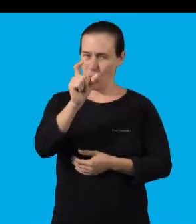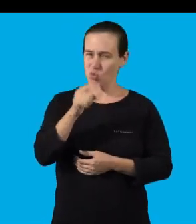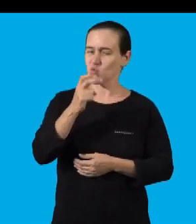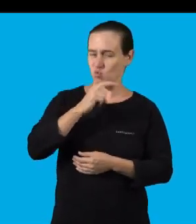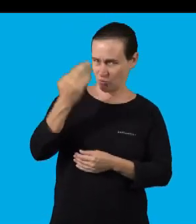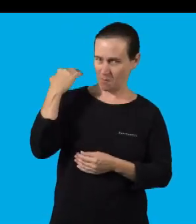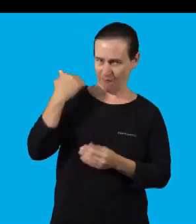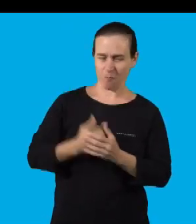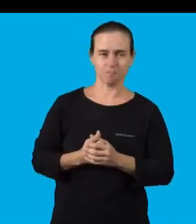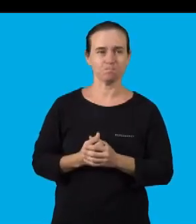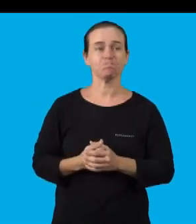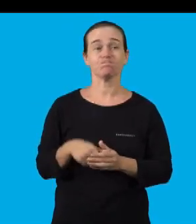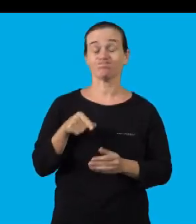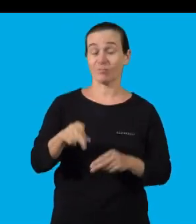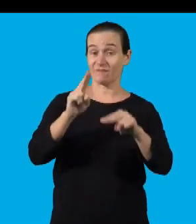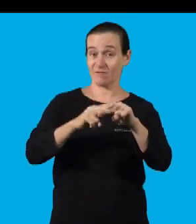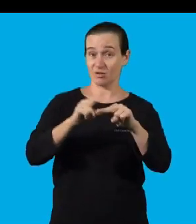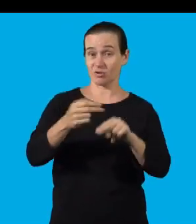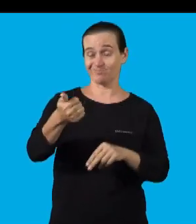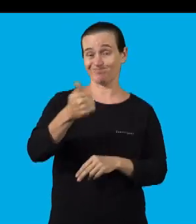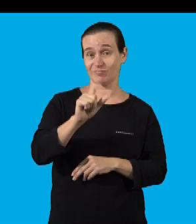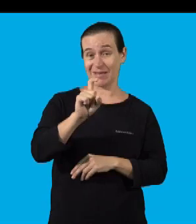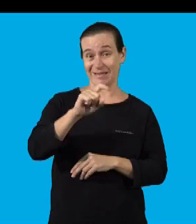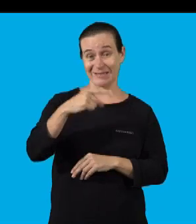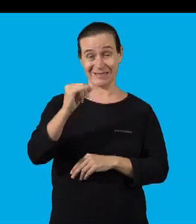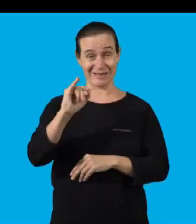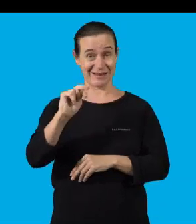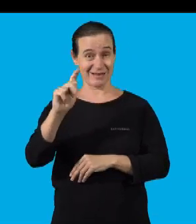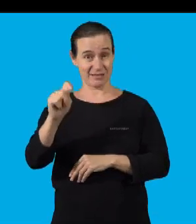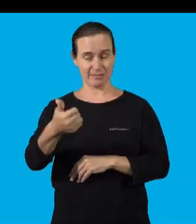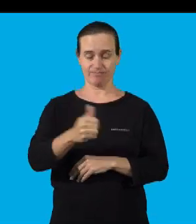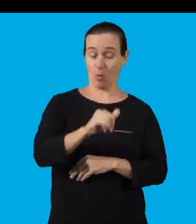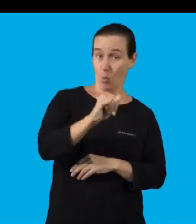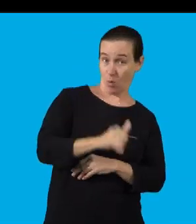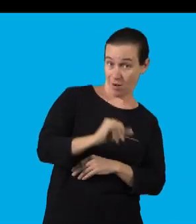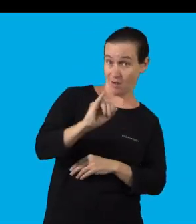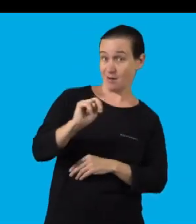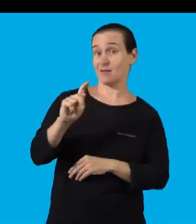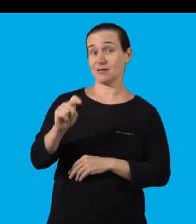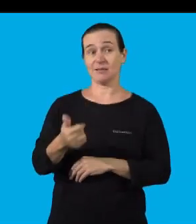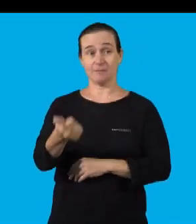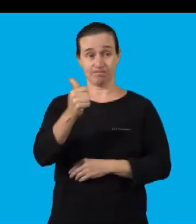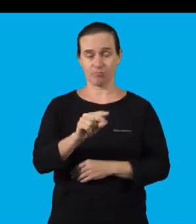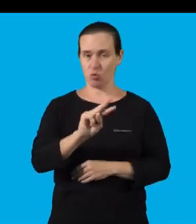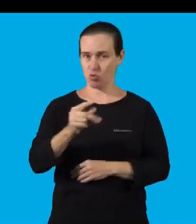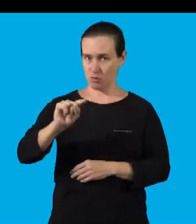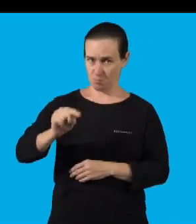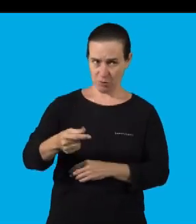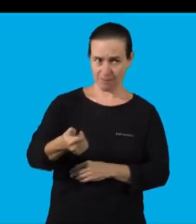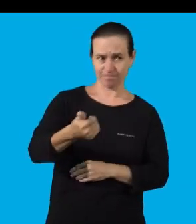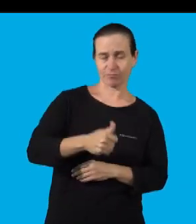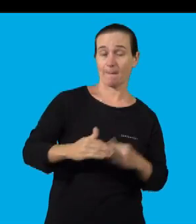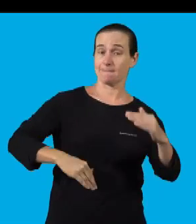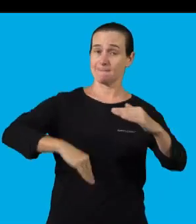are also familiar with, and that is function, the x-intercept, the y-intercept,